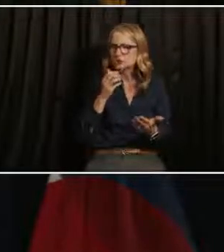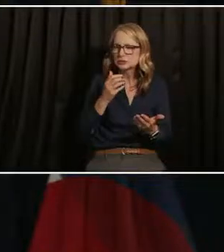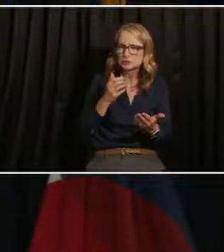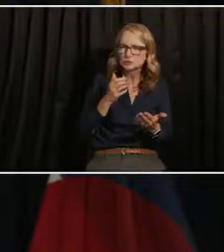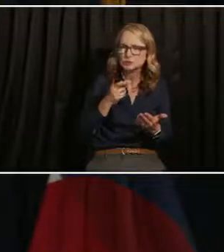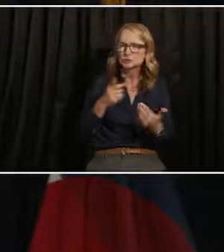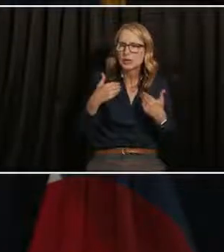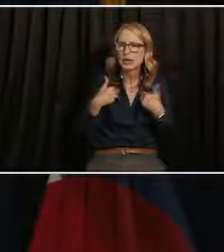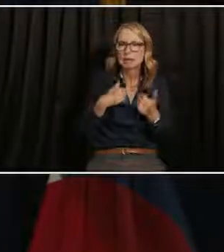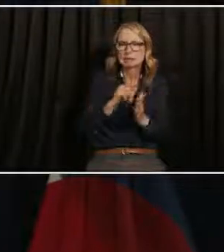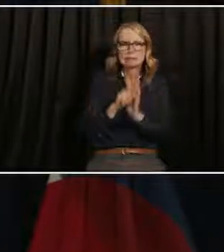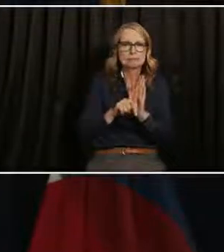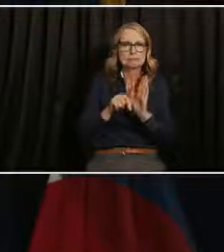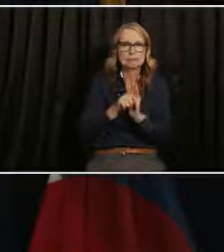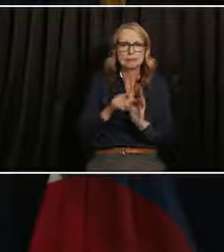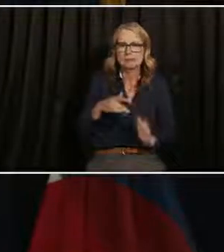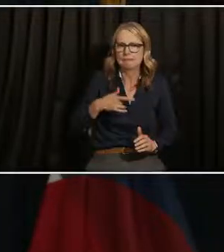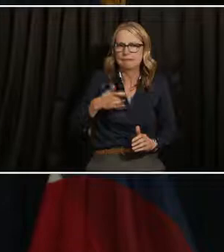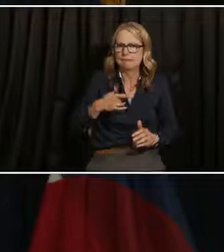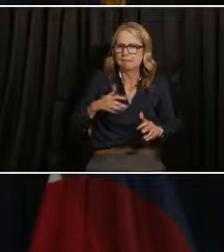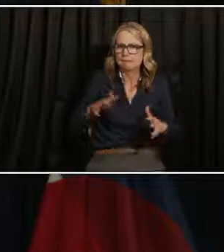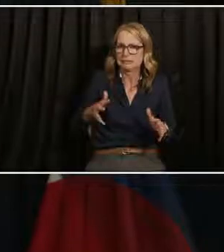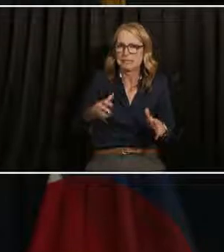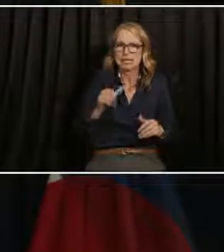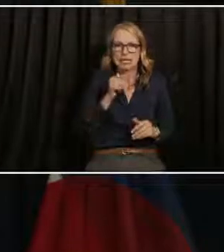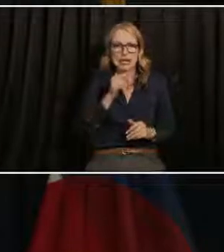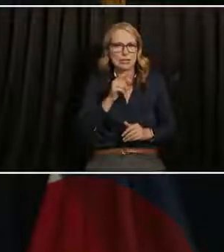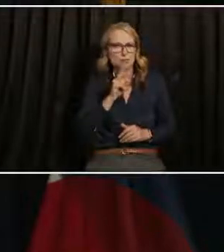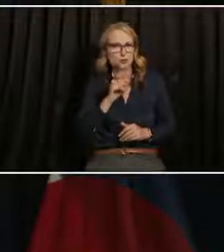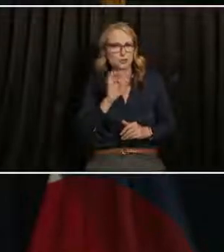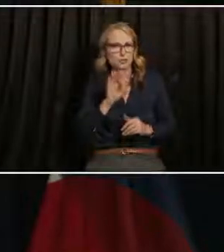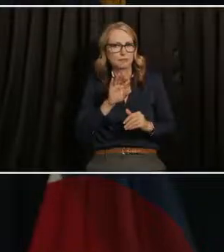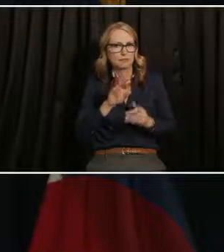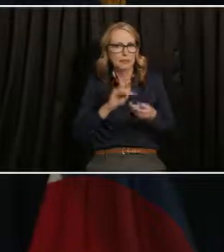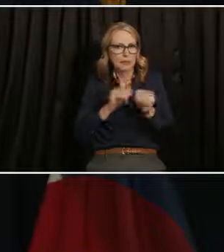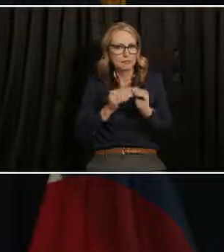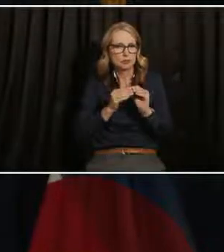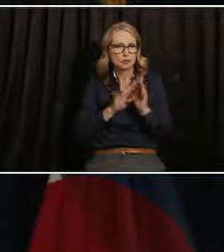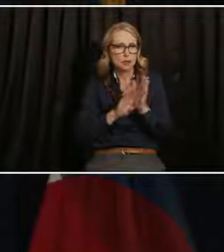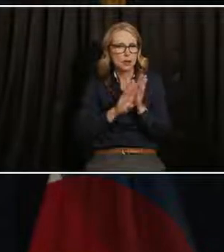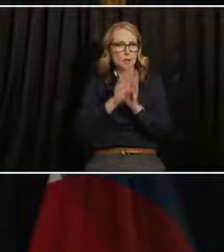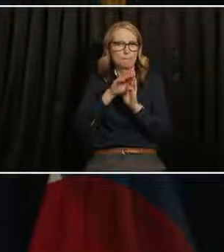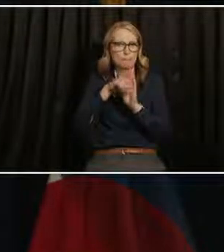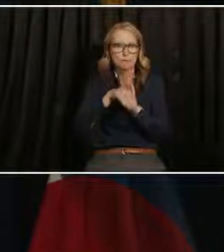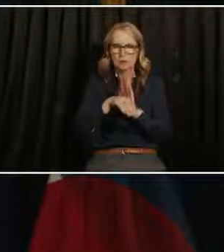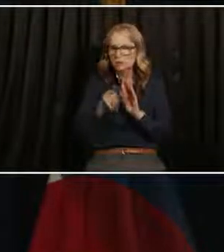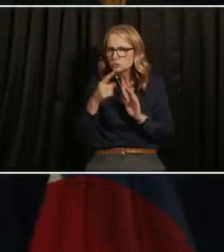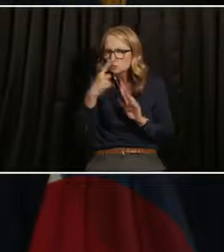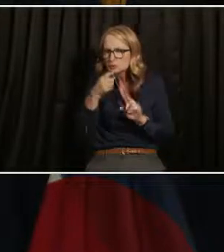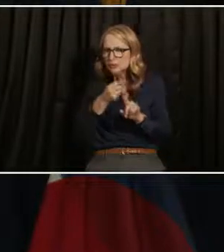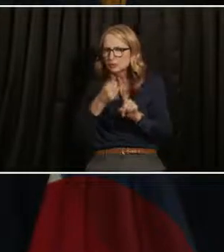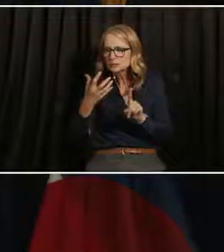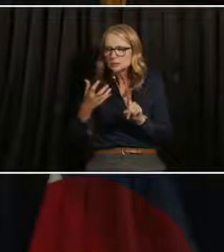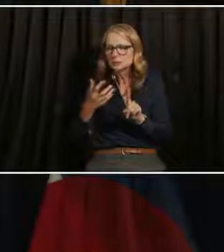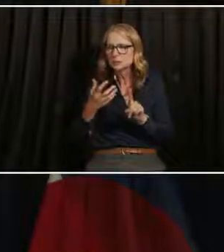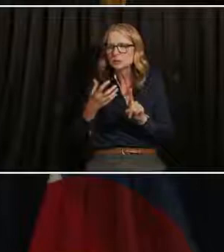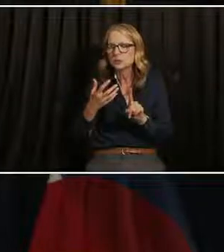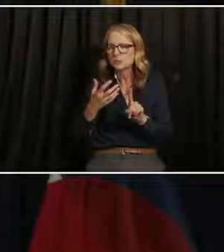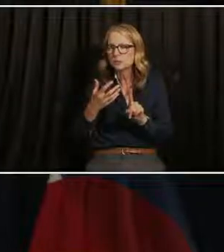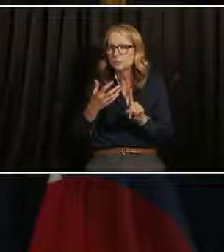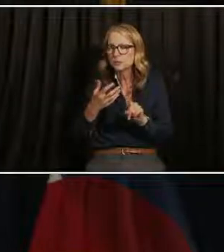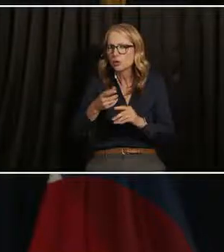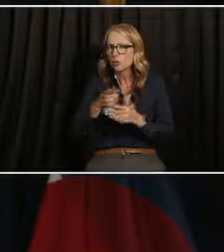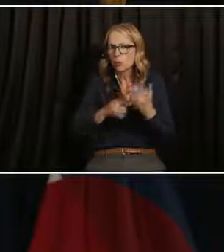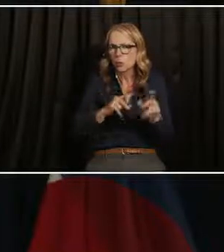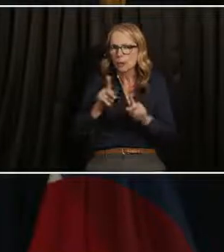period of which way it's going to continue to go. Could you expand a little bit on what